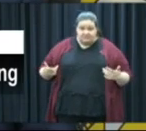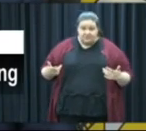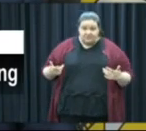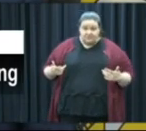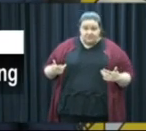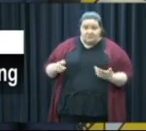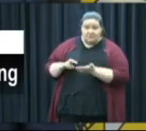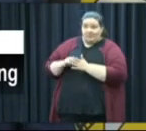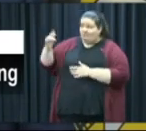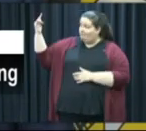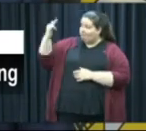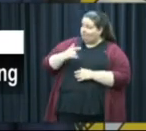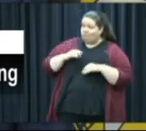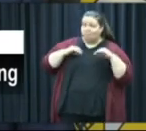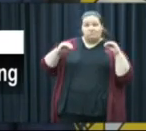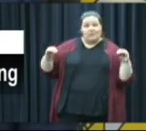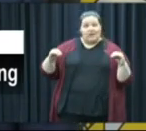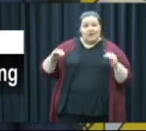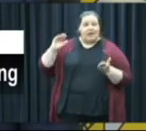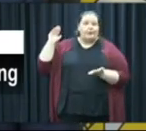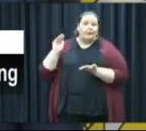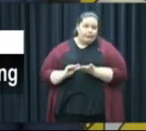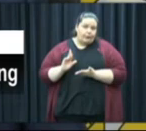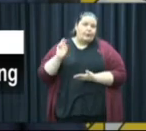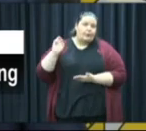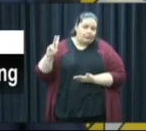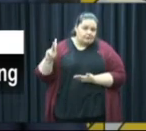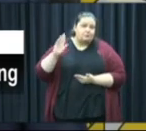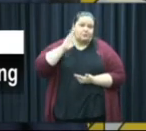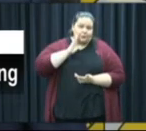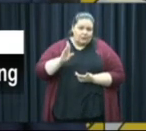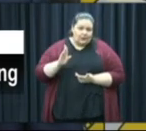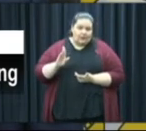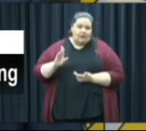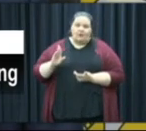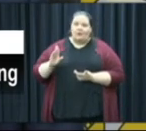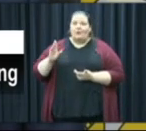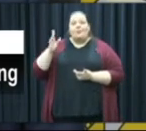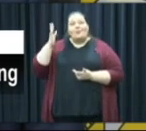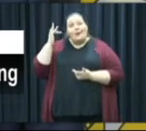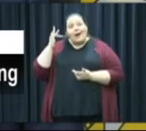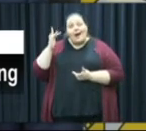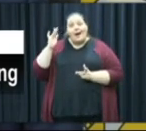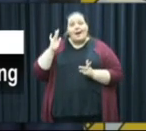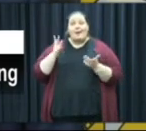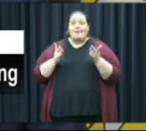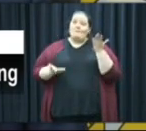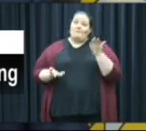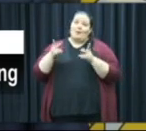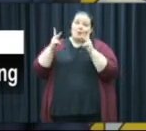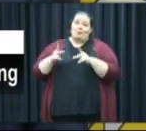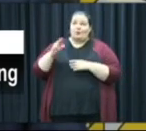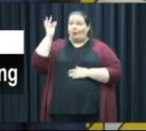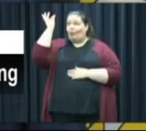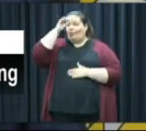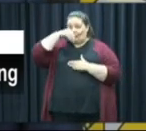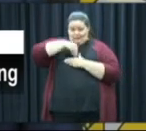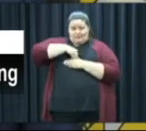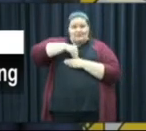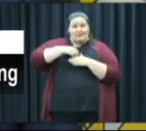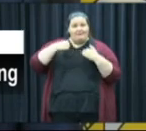certainly minimize any risk of us bringing in the virus into our province, and it